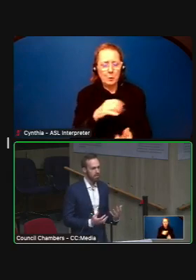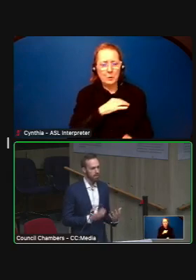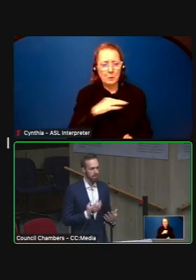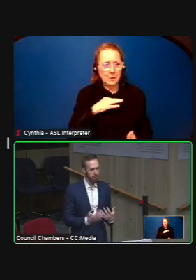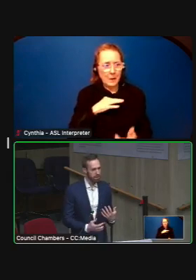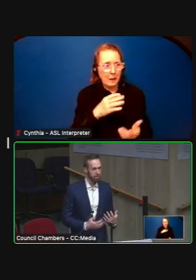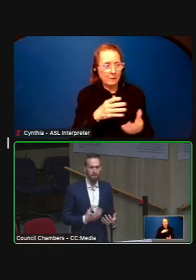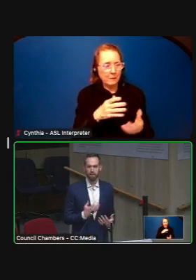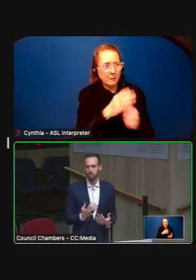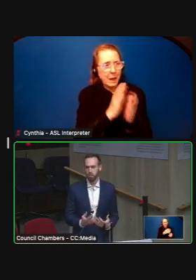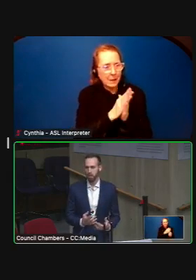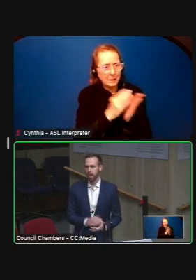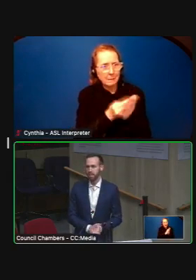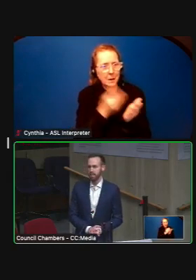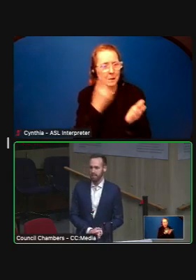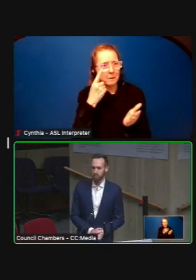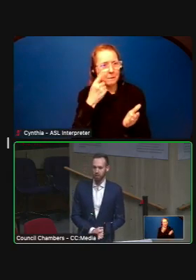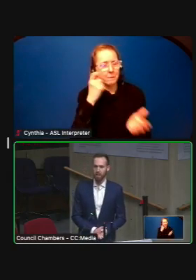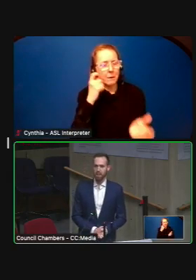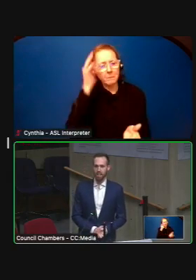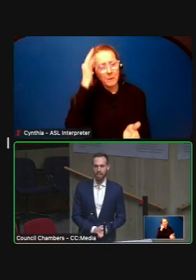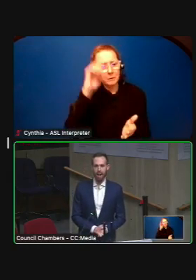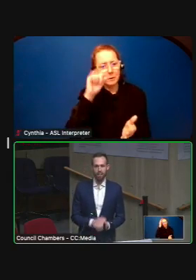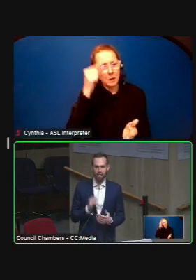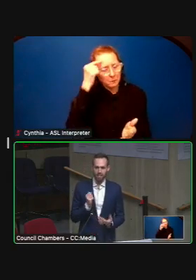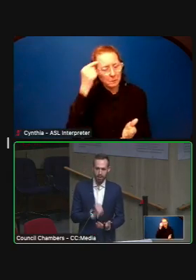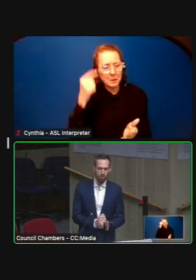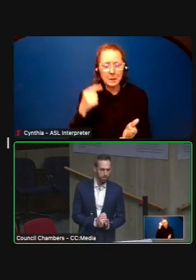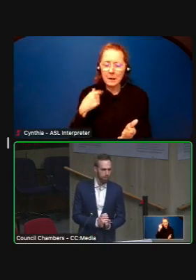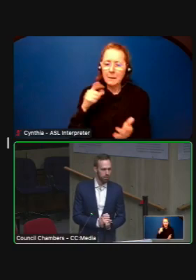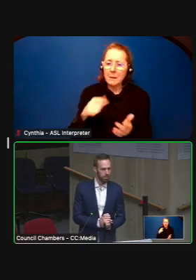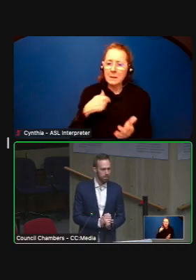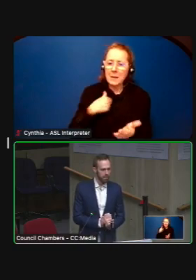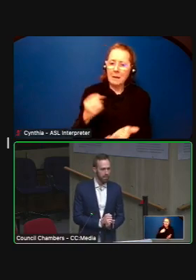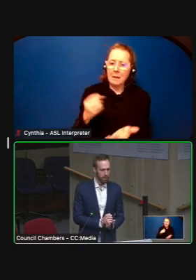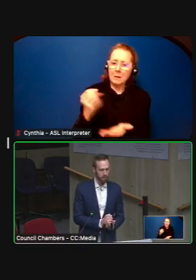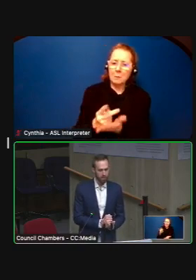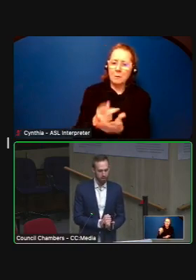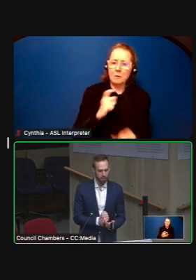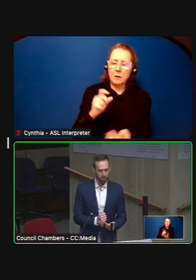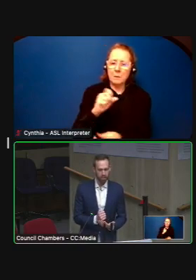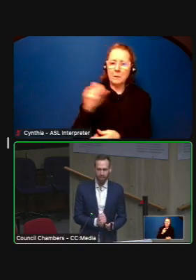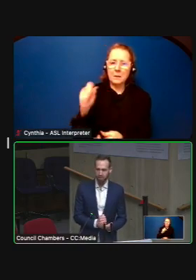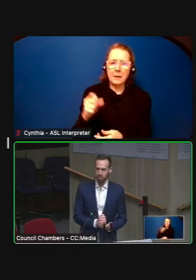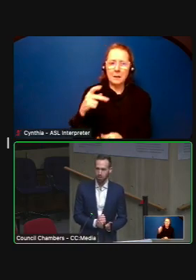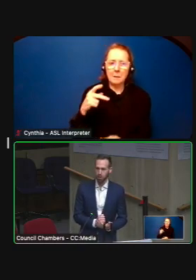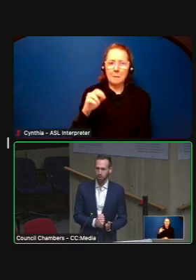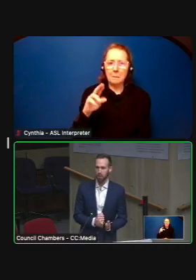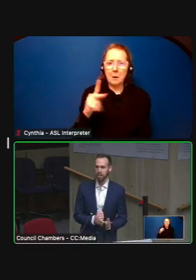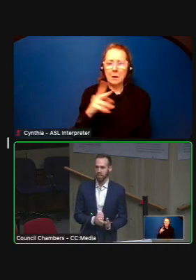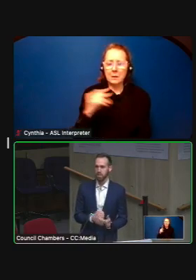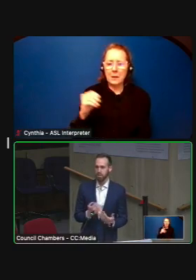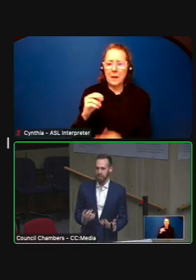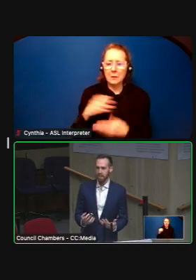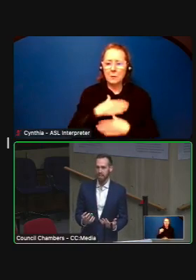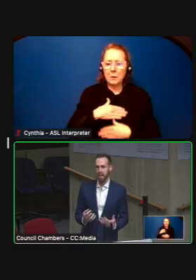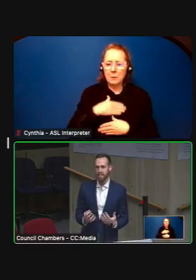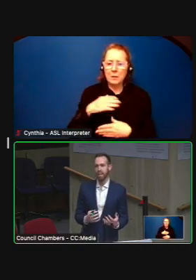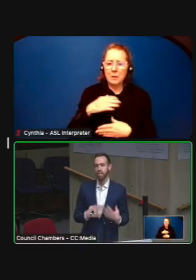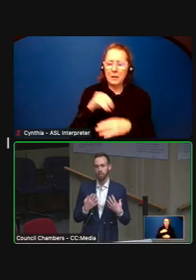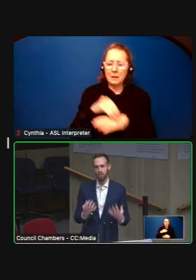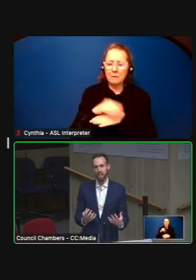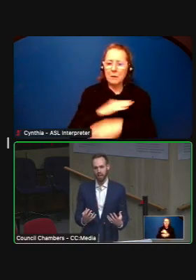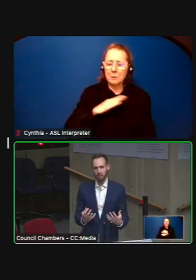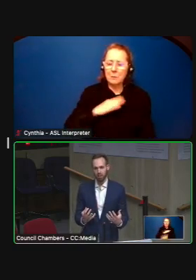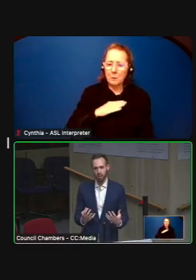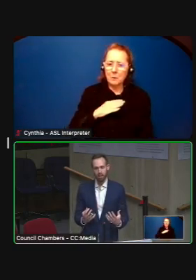funding from the federal government, from community aides, et cetera, that they have that stamp of approval from the Salem Parks and Recreation Advisory Board showing this has been vetted and has that